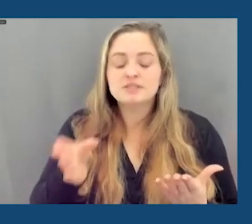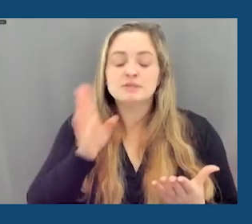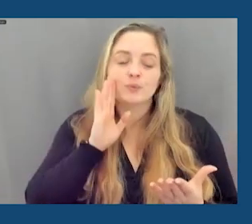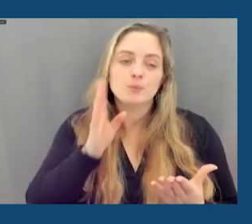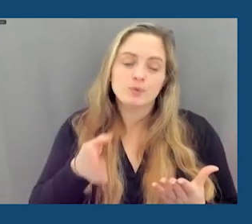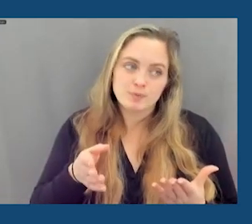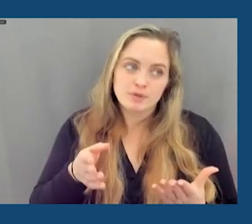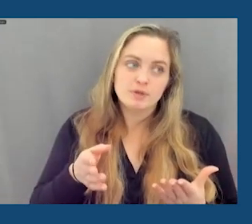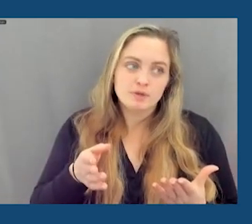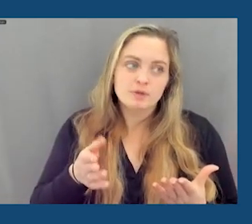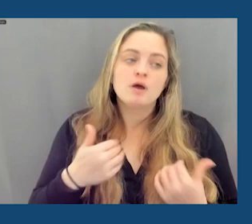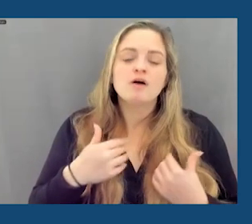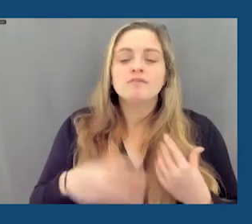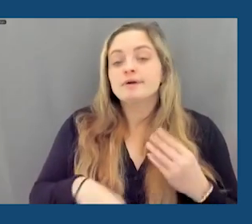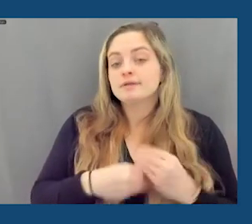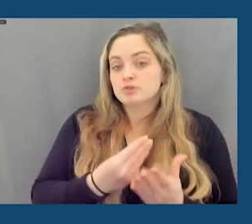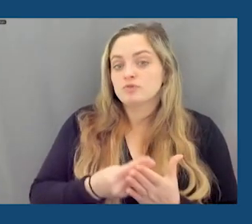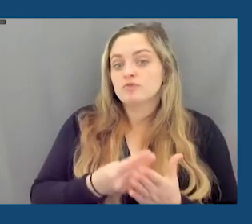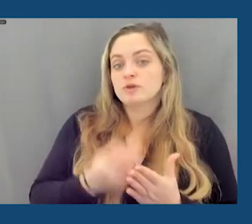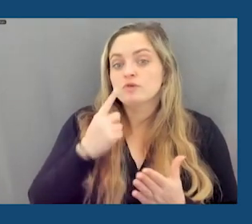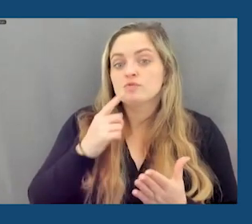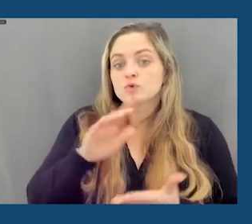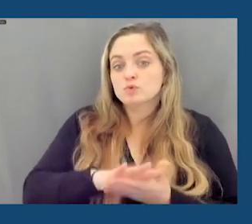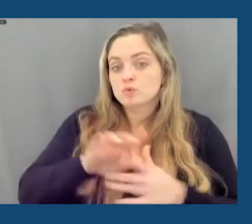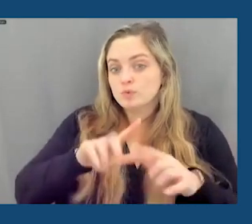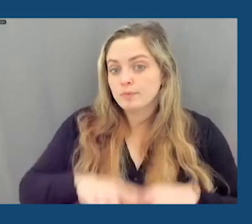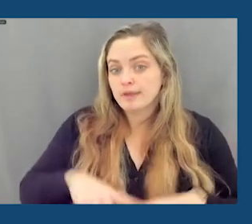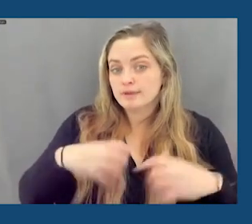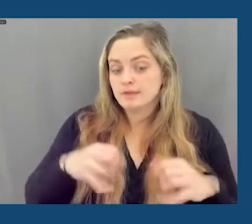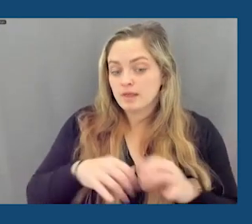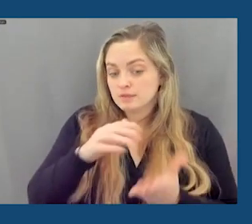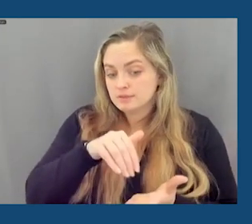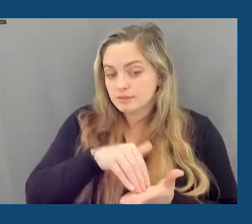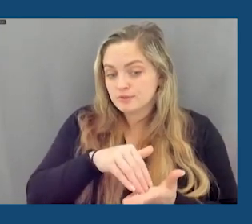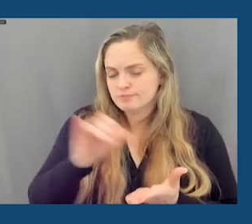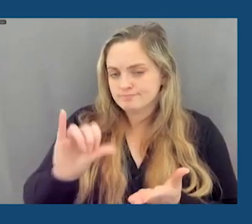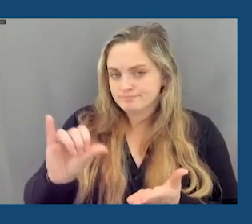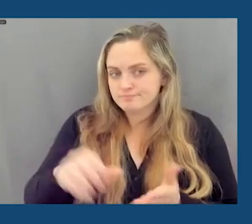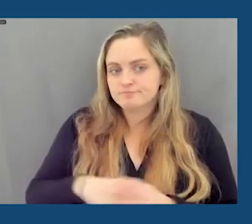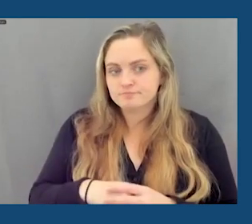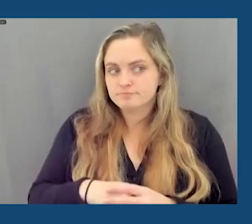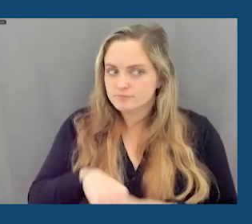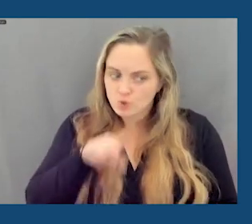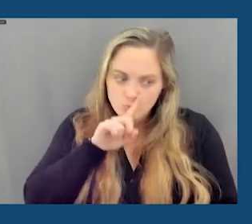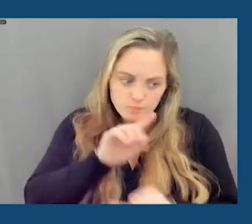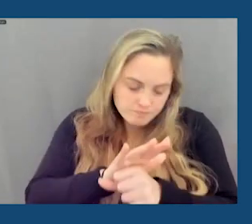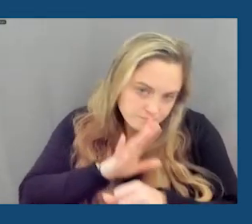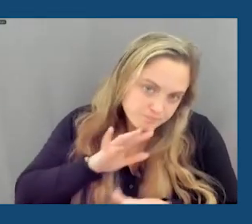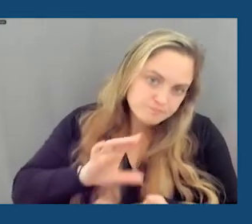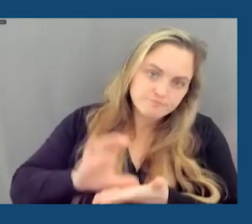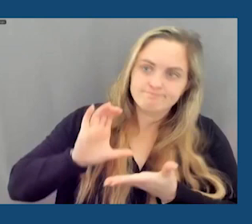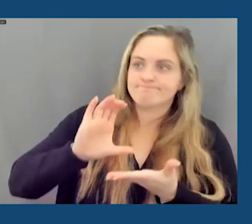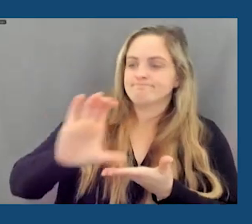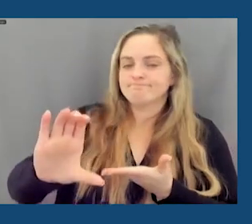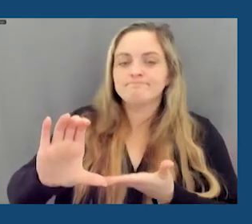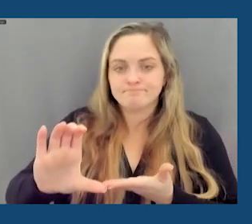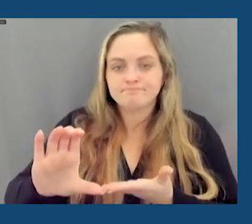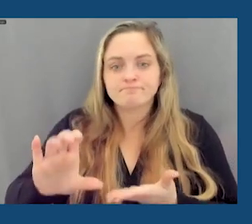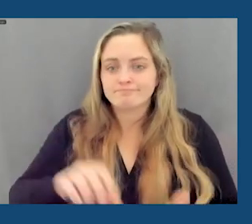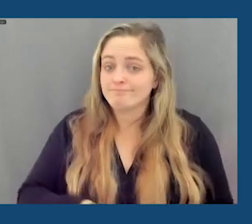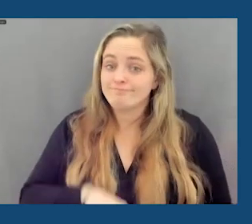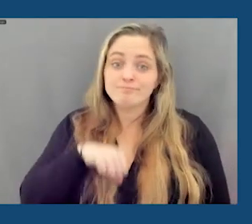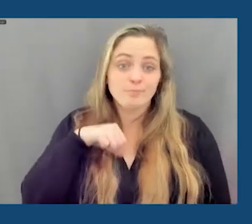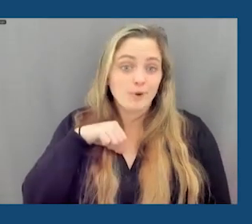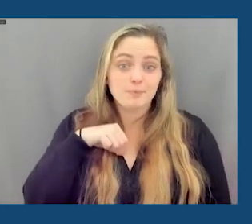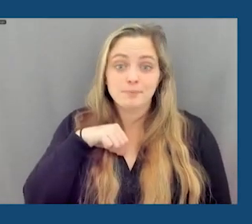having additional funding for the school-based health centers as well. So we've made major commitments You've heard me talk about with great pride that